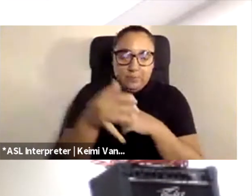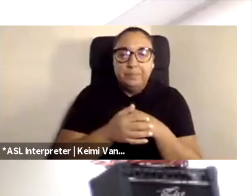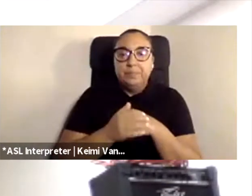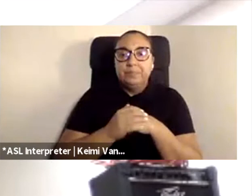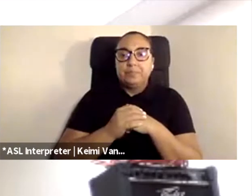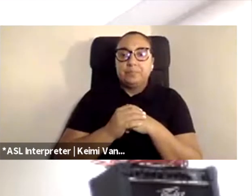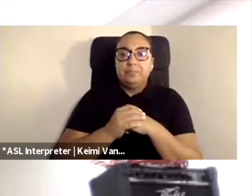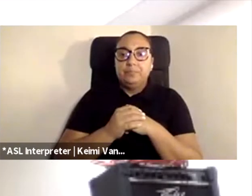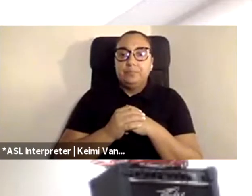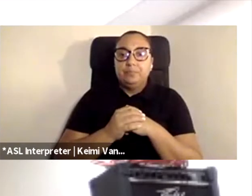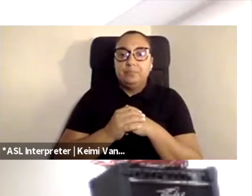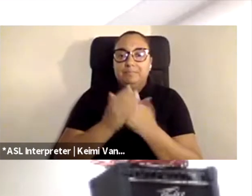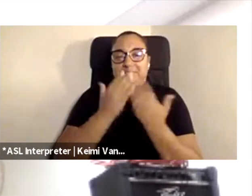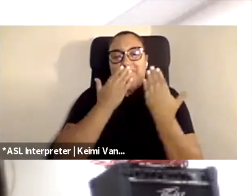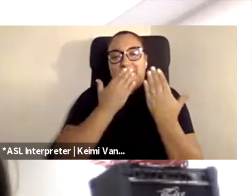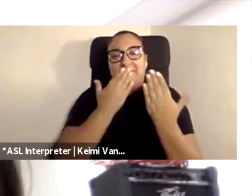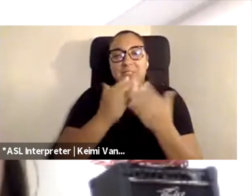Thank you.